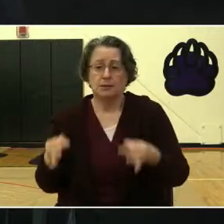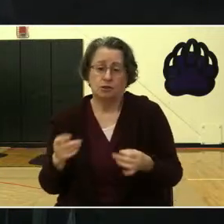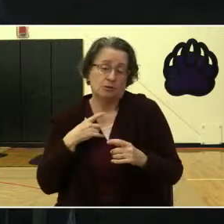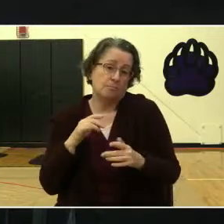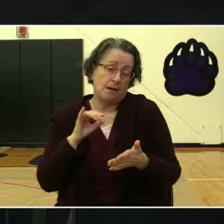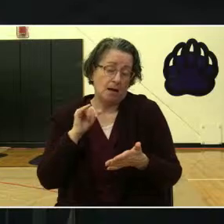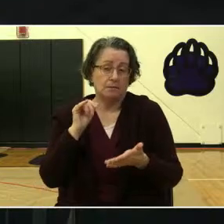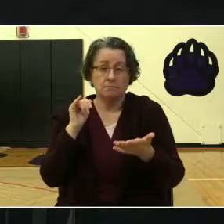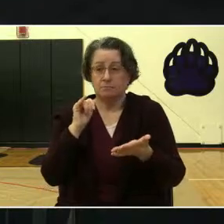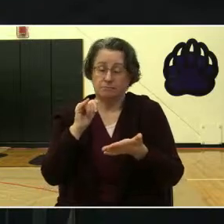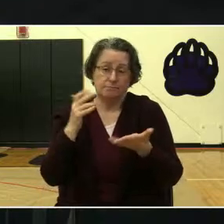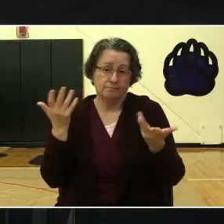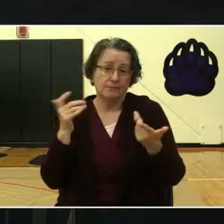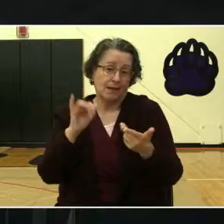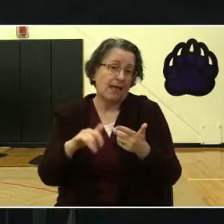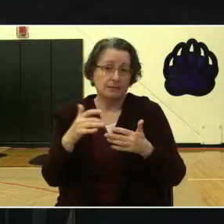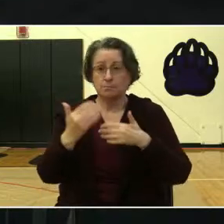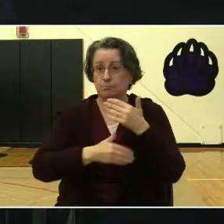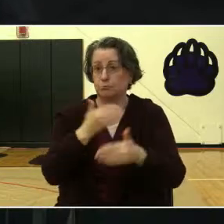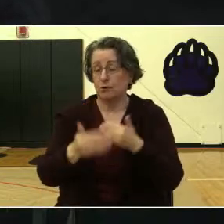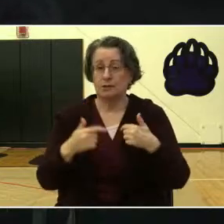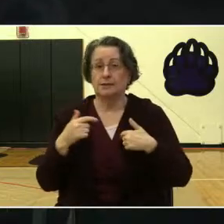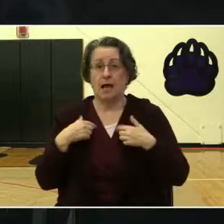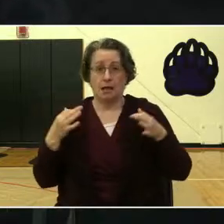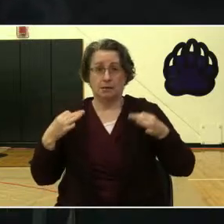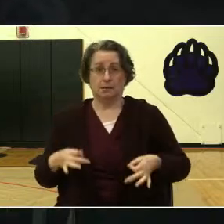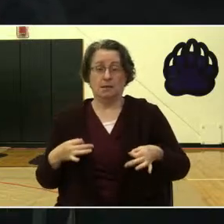Franks you can appeal the moderator's